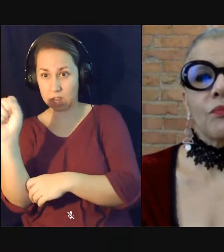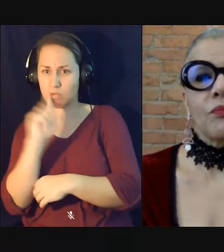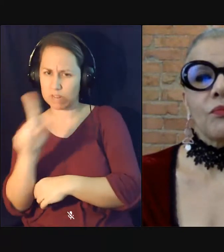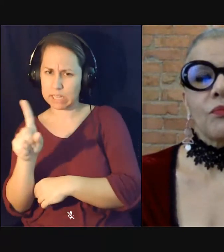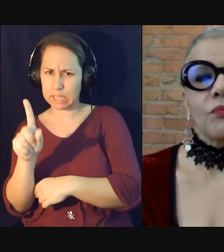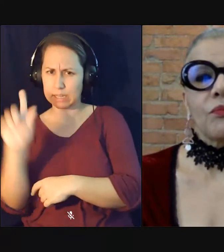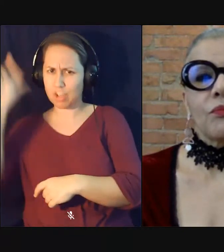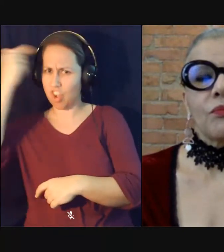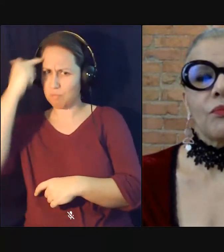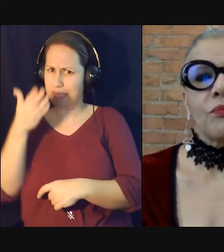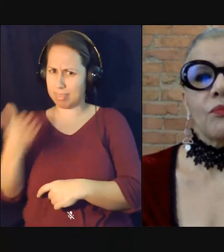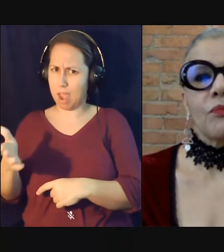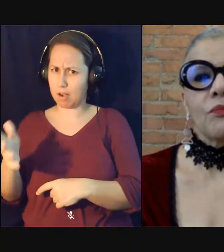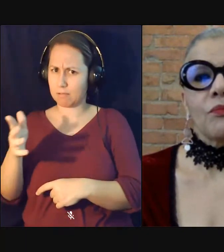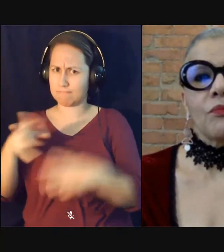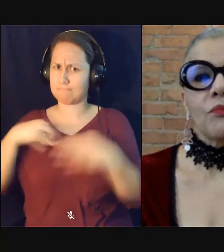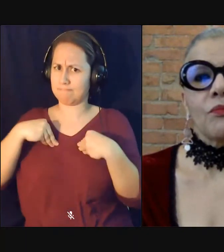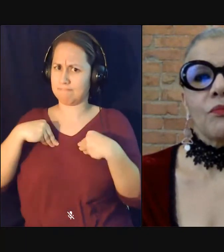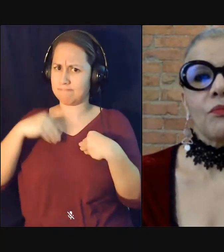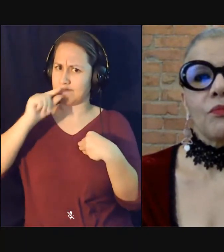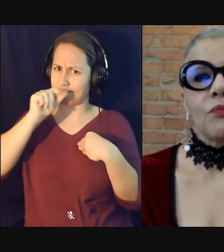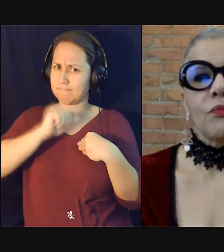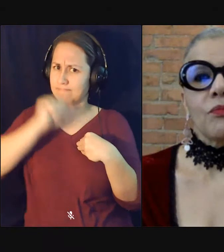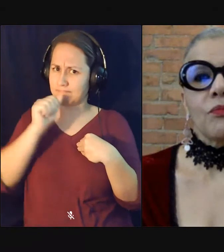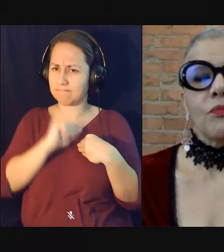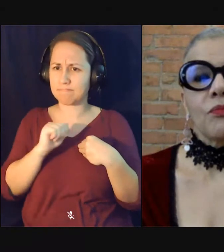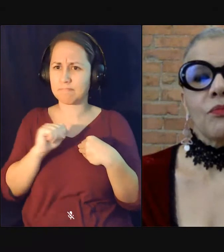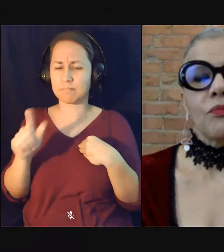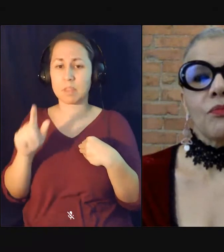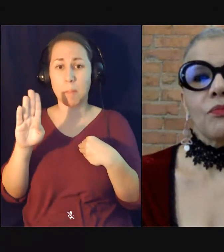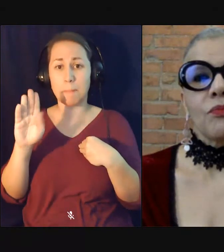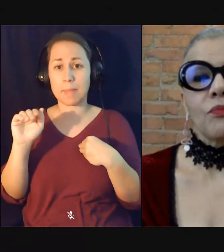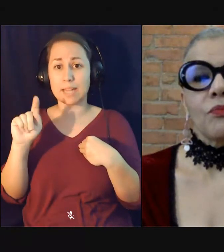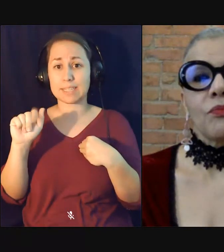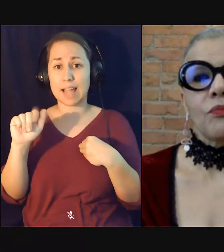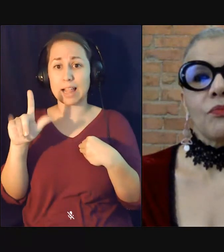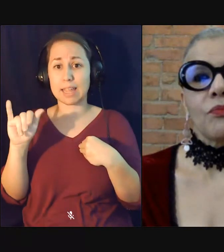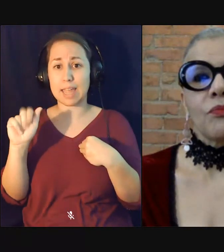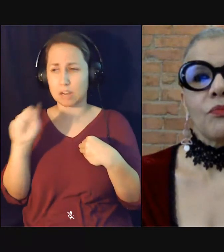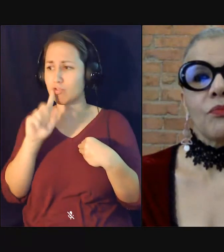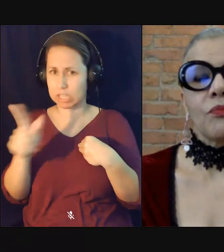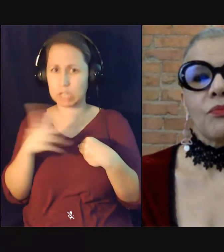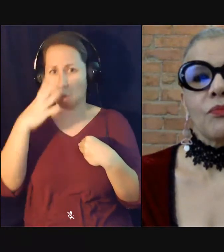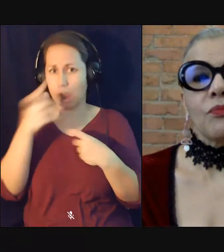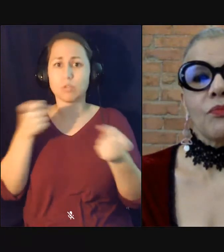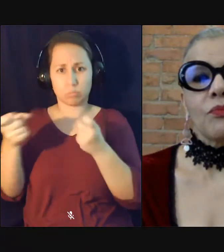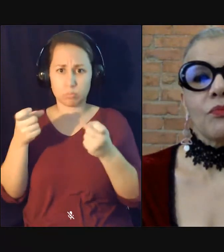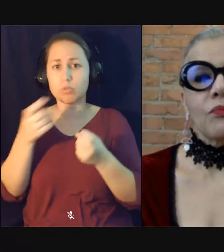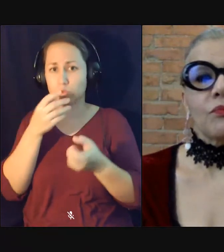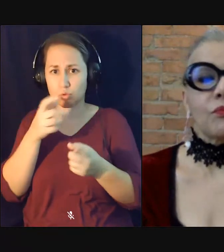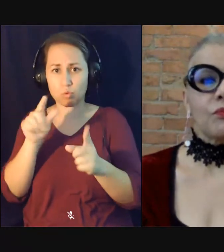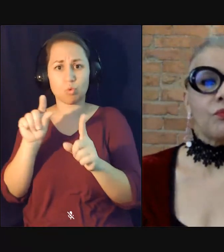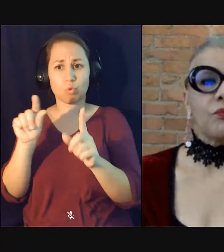government there. I mean, the Azov battalion is a major white supremacist group. there that actually forms like part